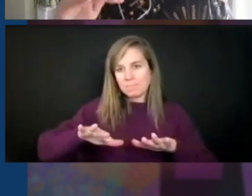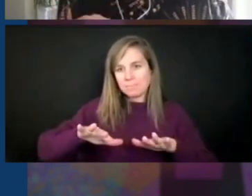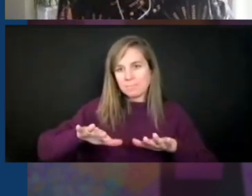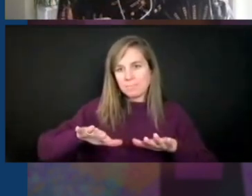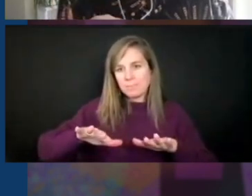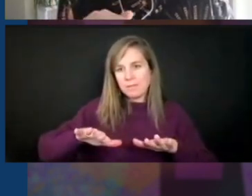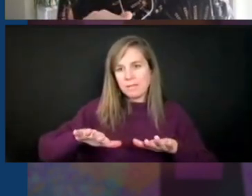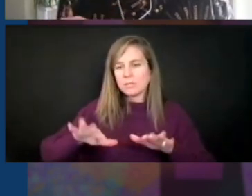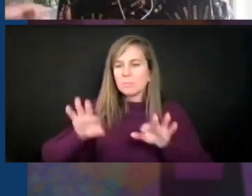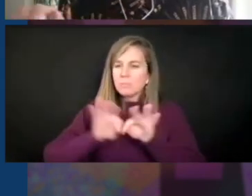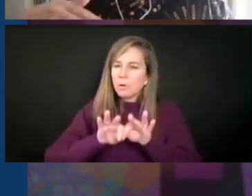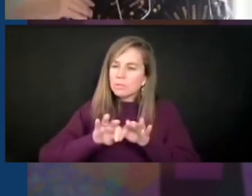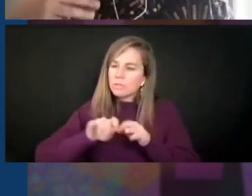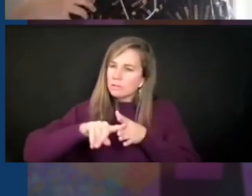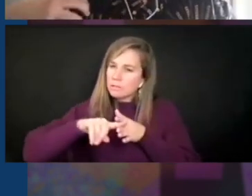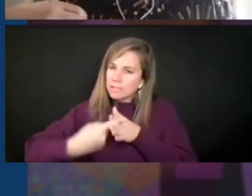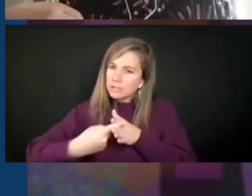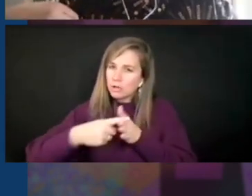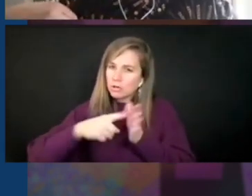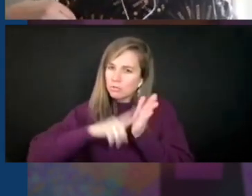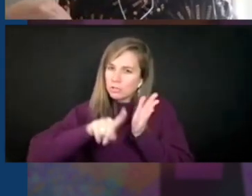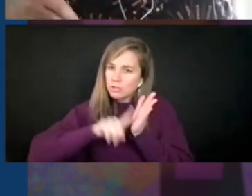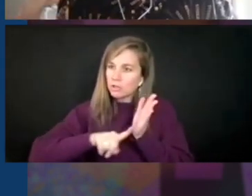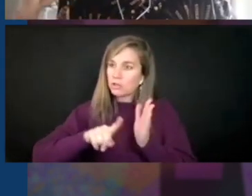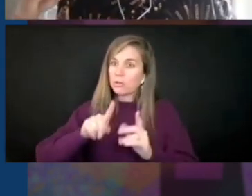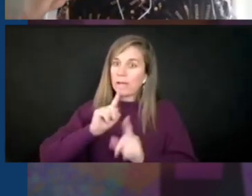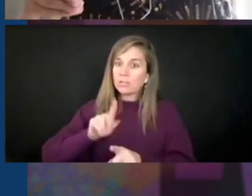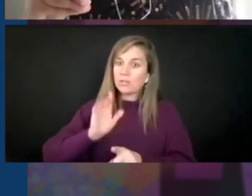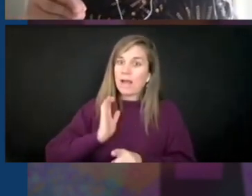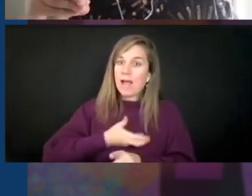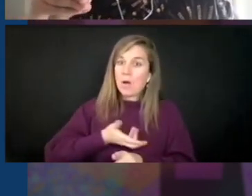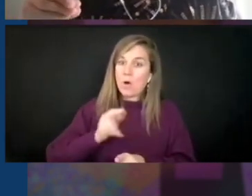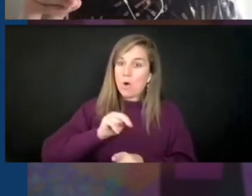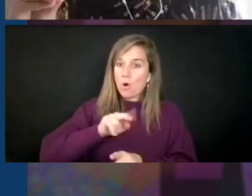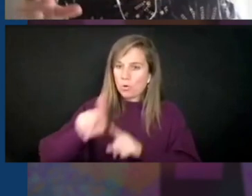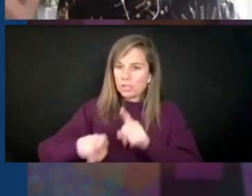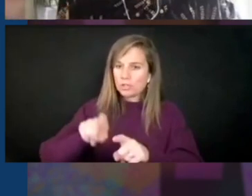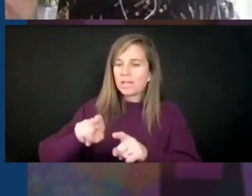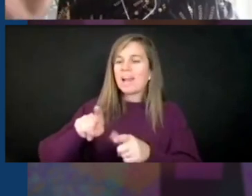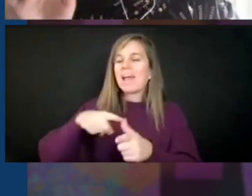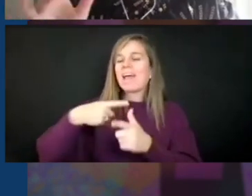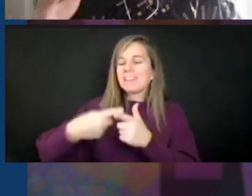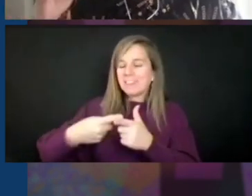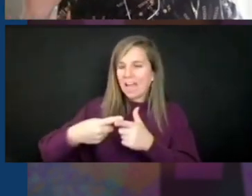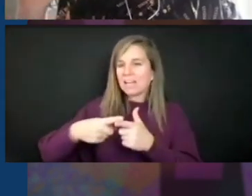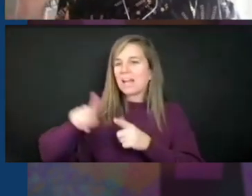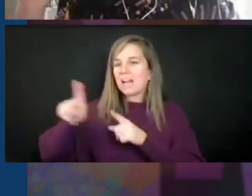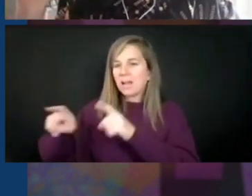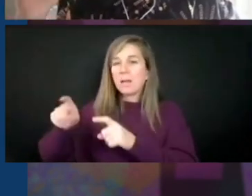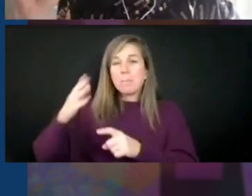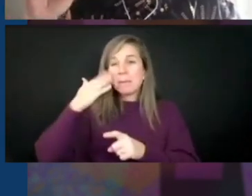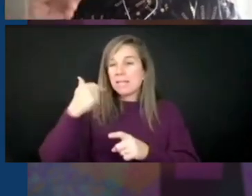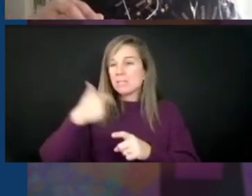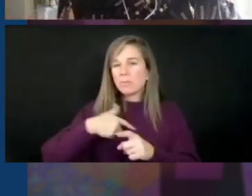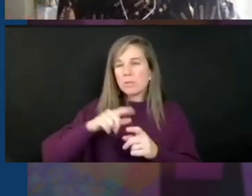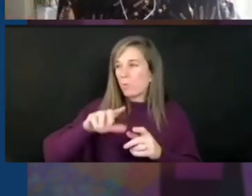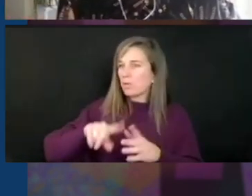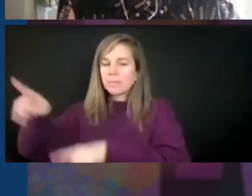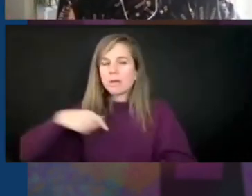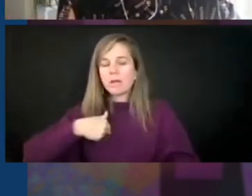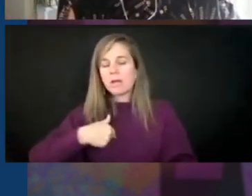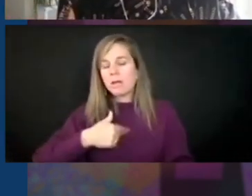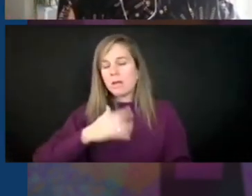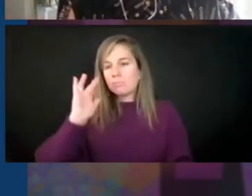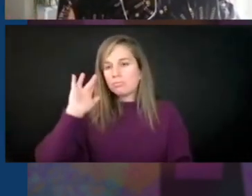initial research to answer our own questions before asking them of people who may be exhausted from educating folks